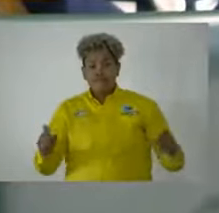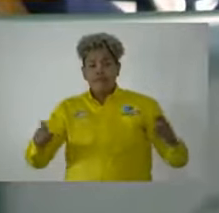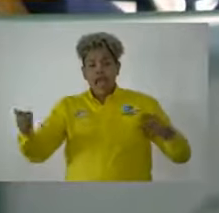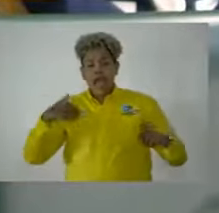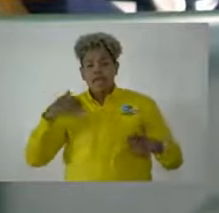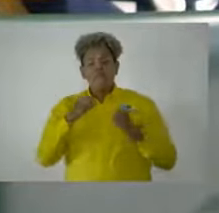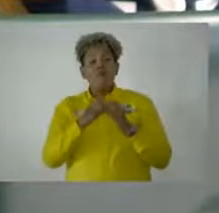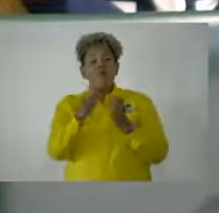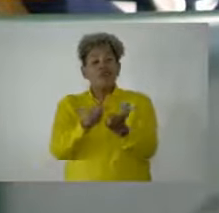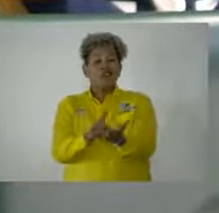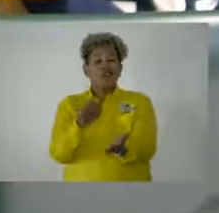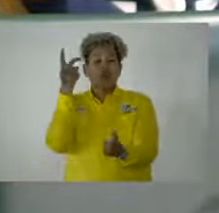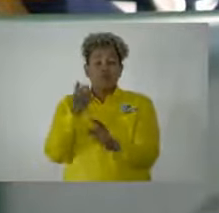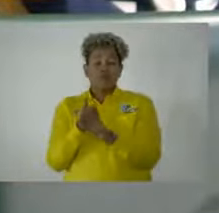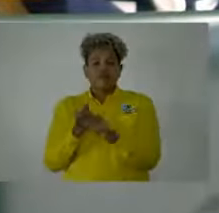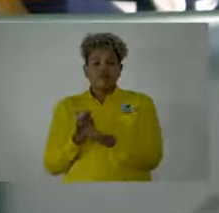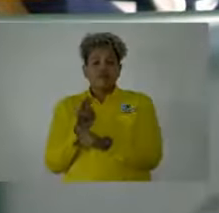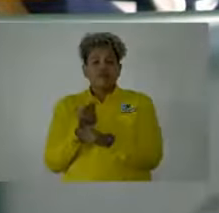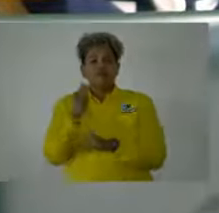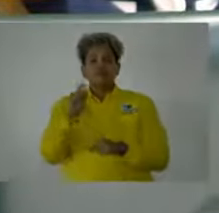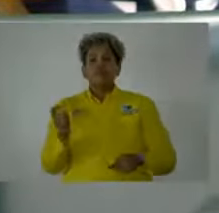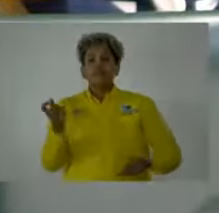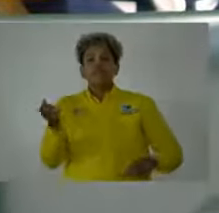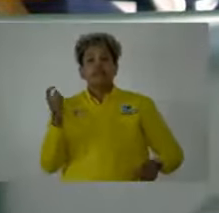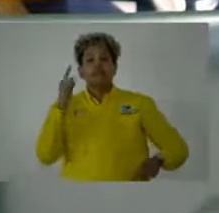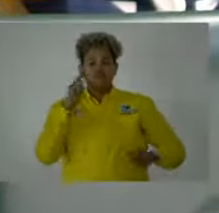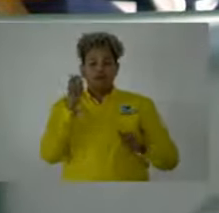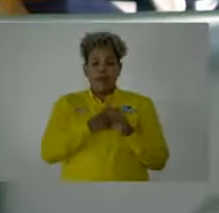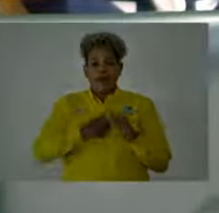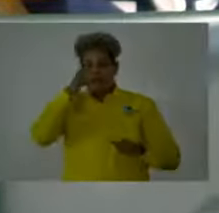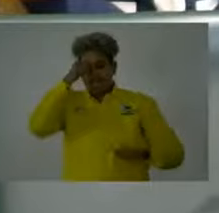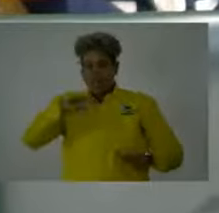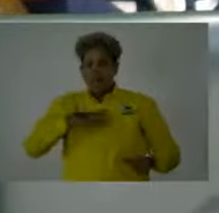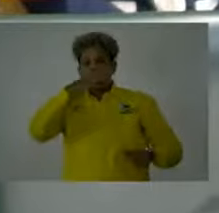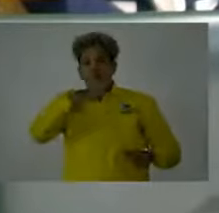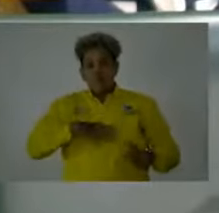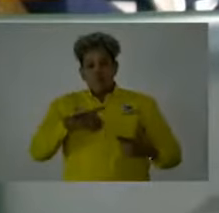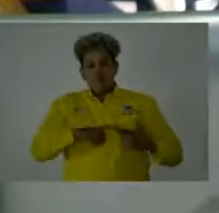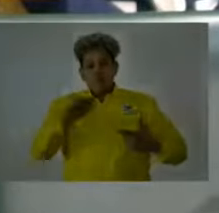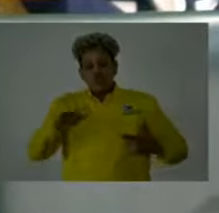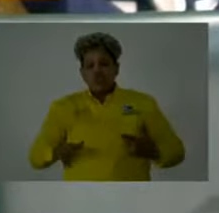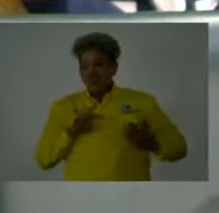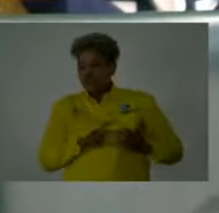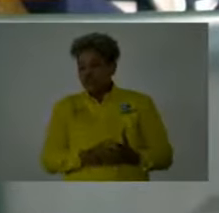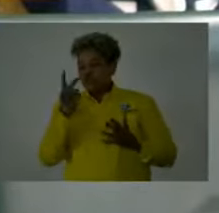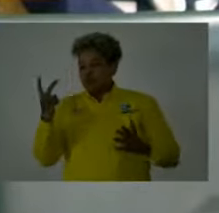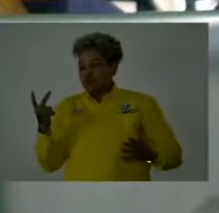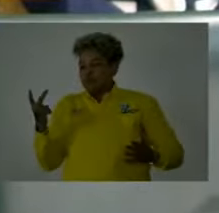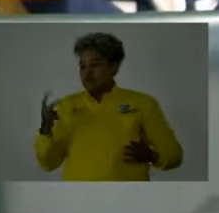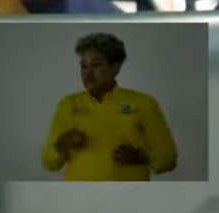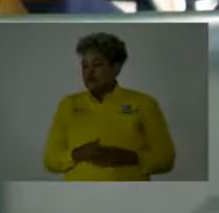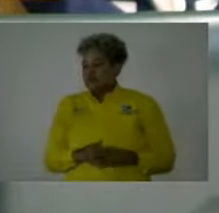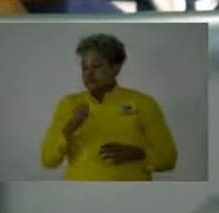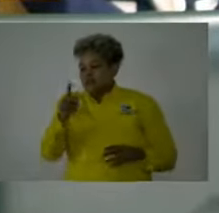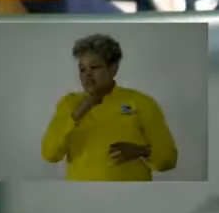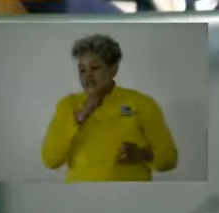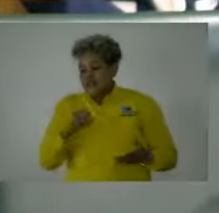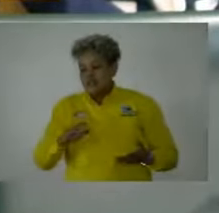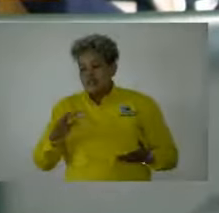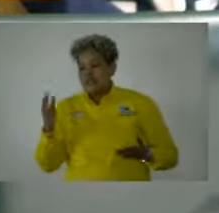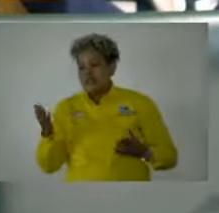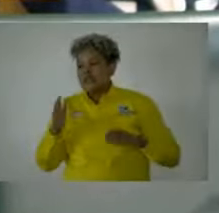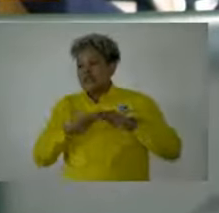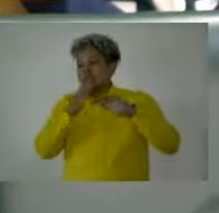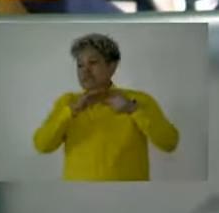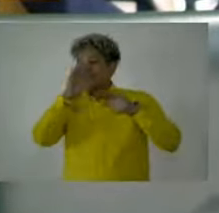than doubled the annual tax take from every man, woman, and child in Jamaica, increasing it